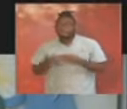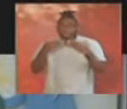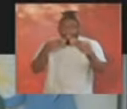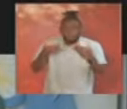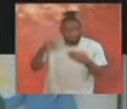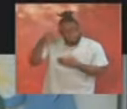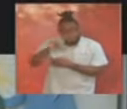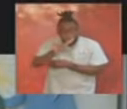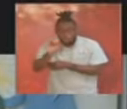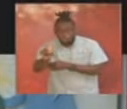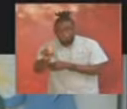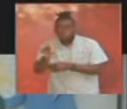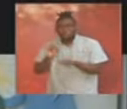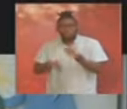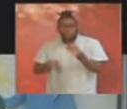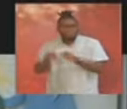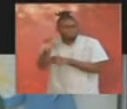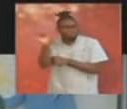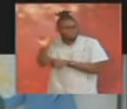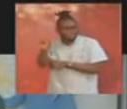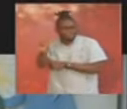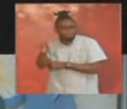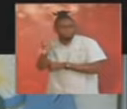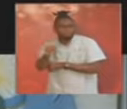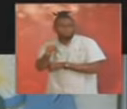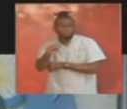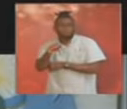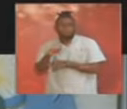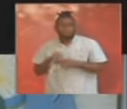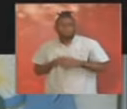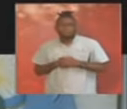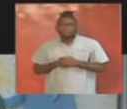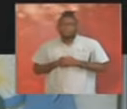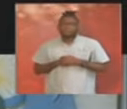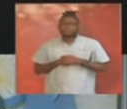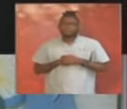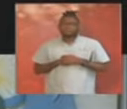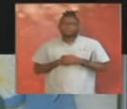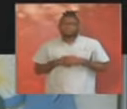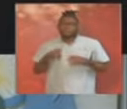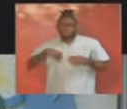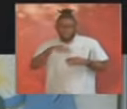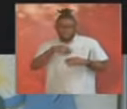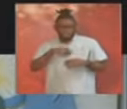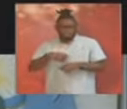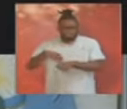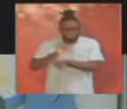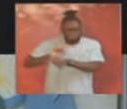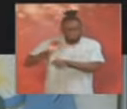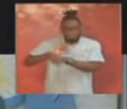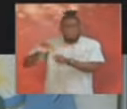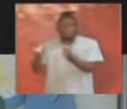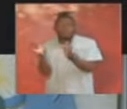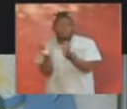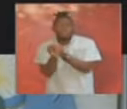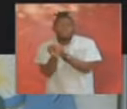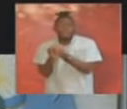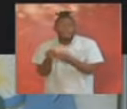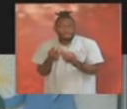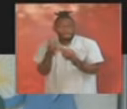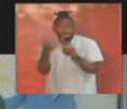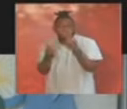So yes, we have started, like I said, we collaborate closely with our tourism stakeholders